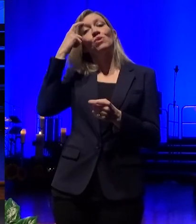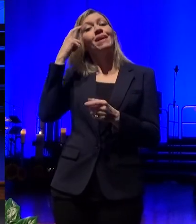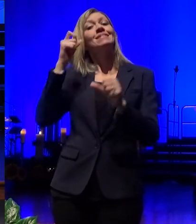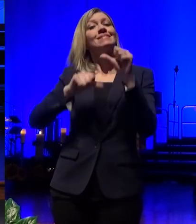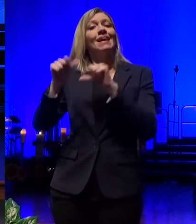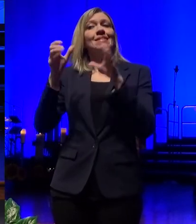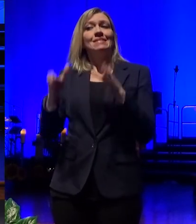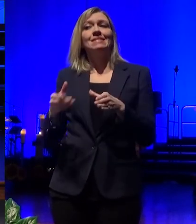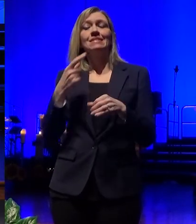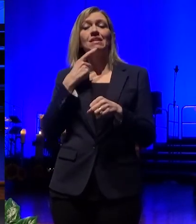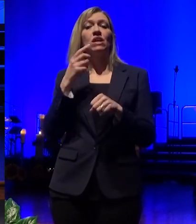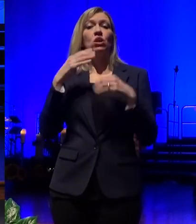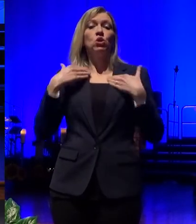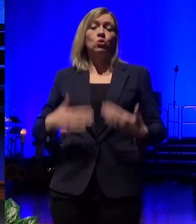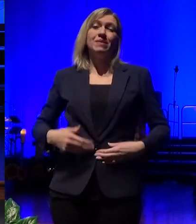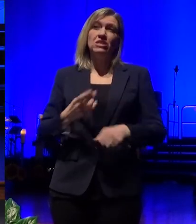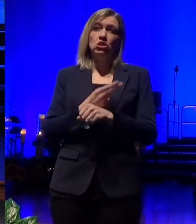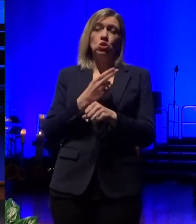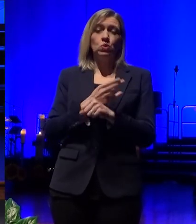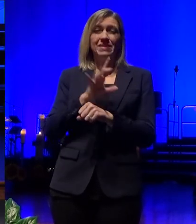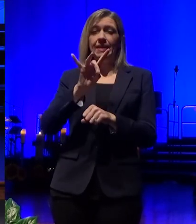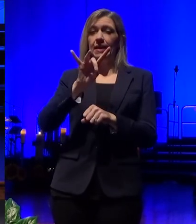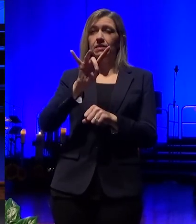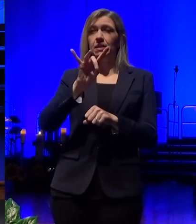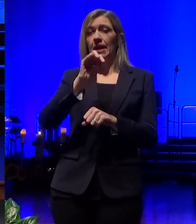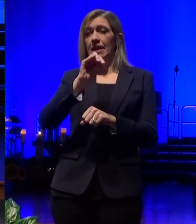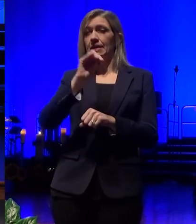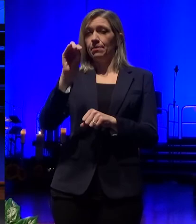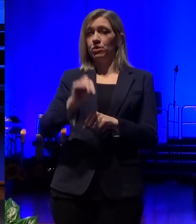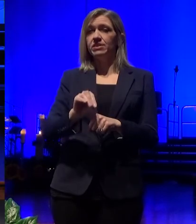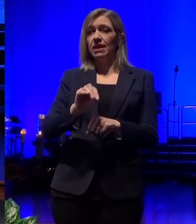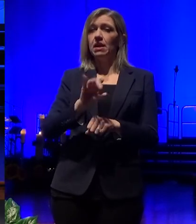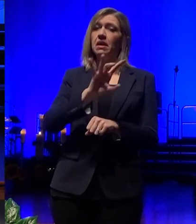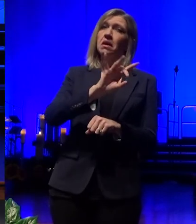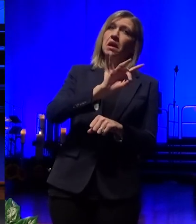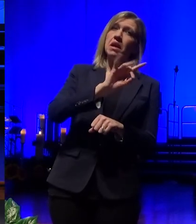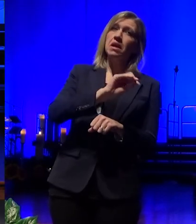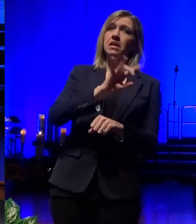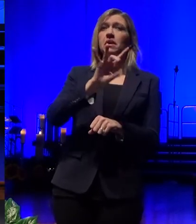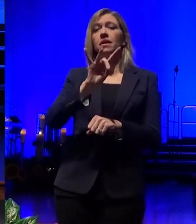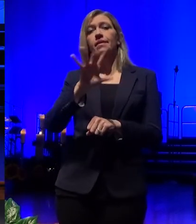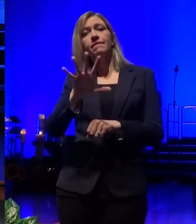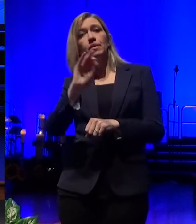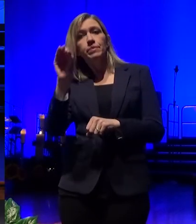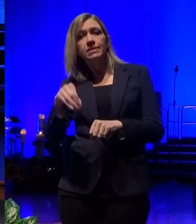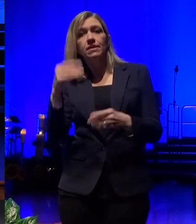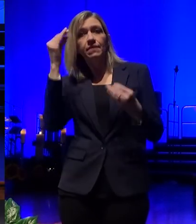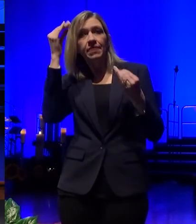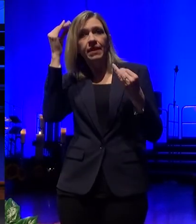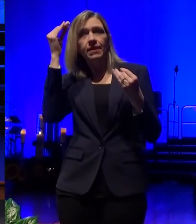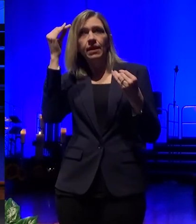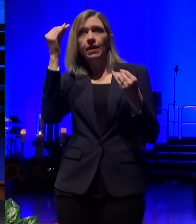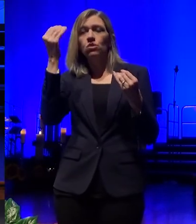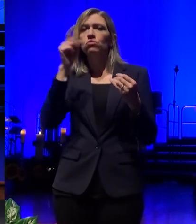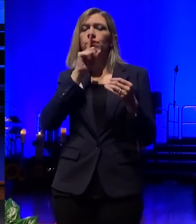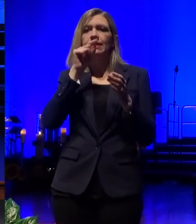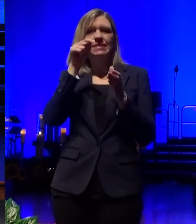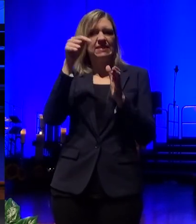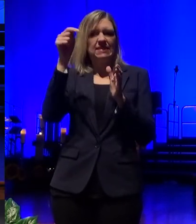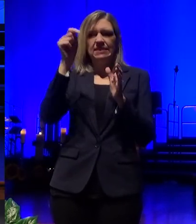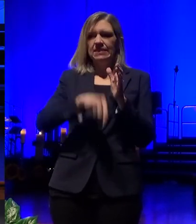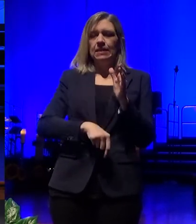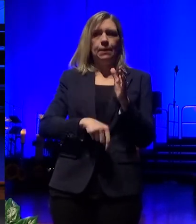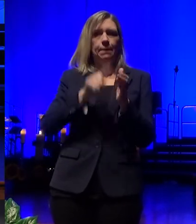currently use it about, that's about 80% of, 80 to 85% of our thinking, are those